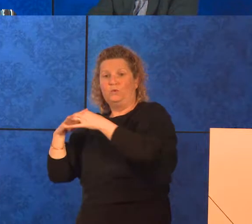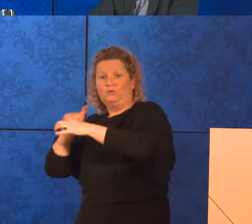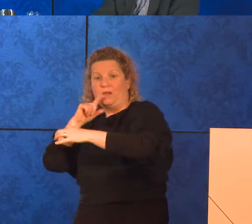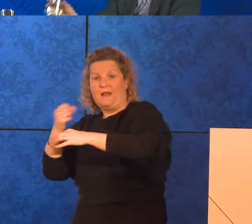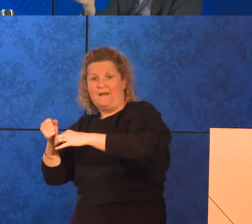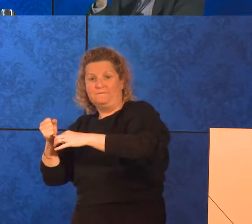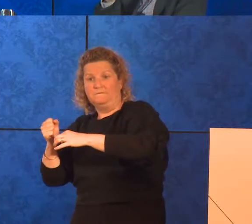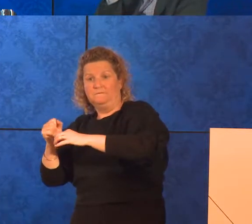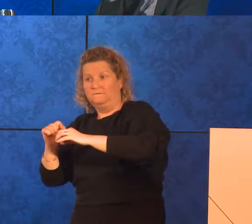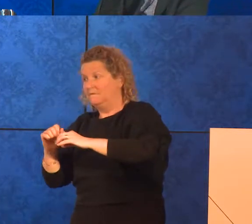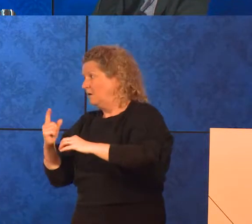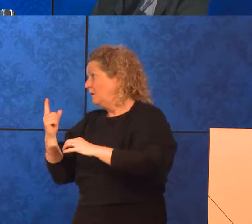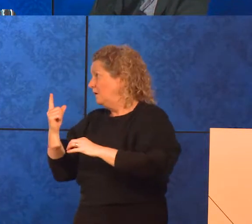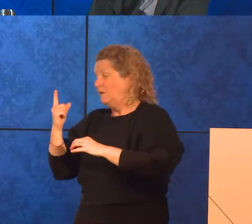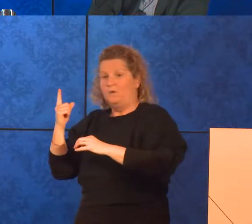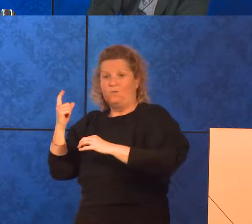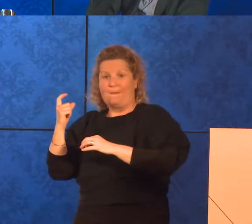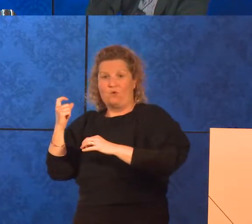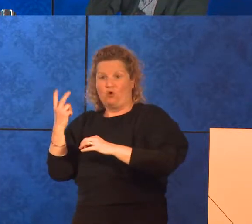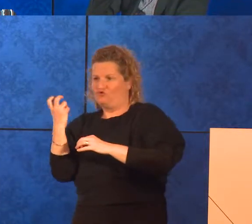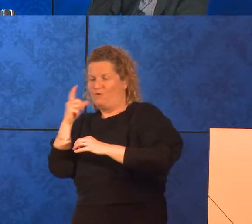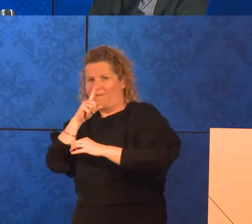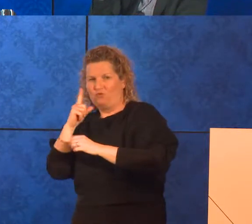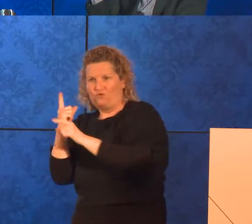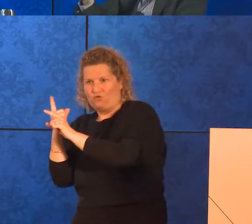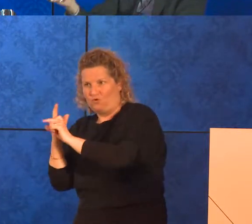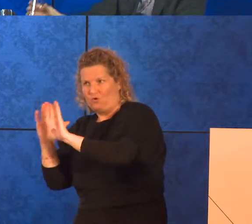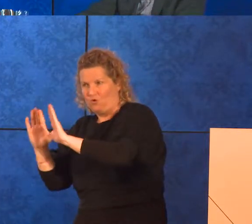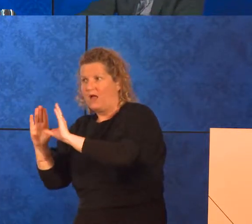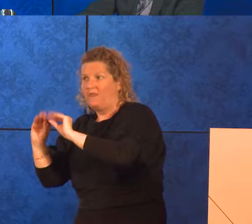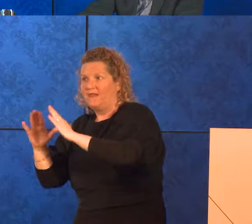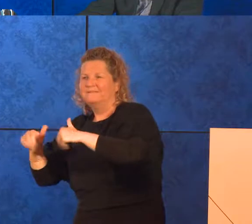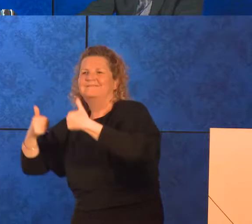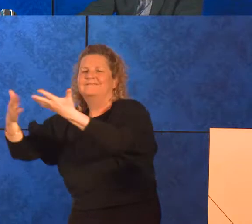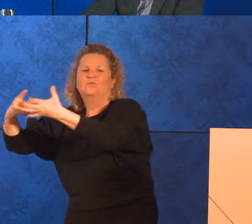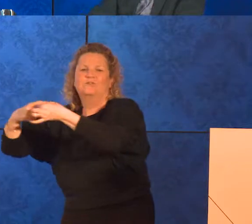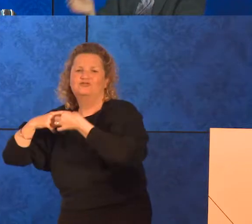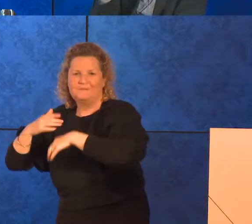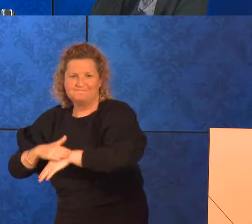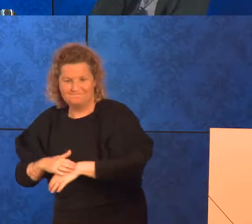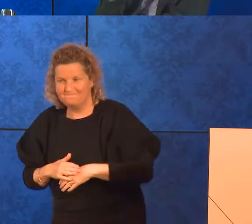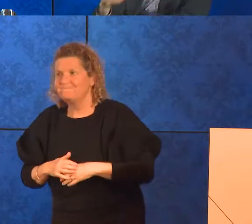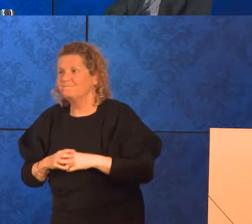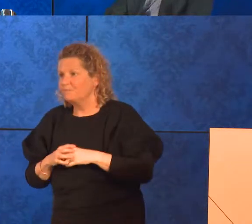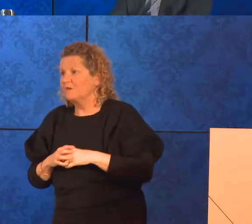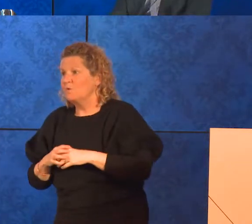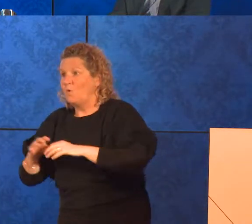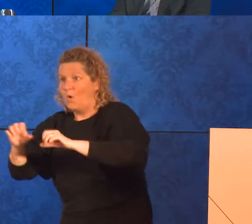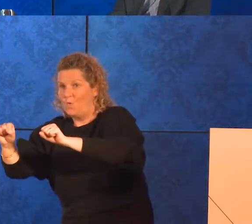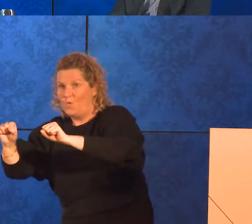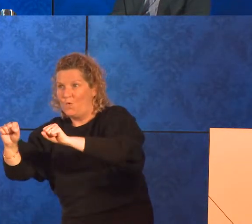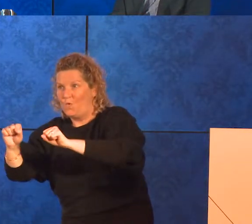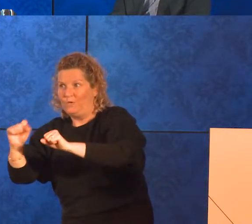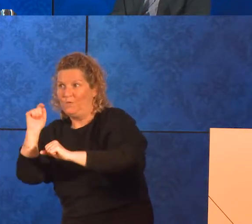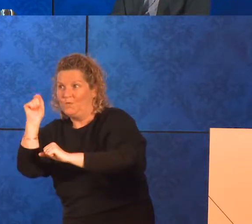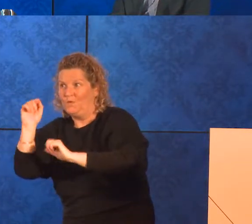so we'll just finish up with the last two panellists giving their closing thoughts, and then we'll have some questions. So hold it for just